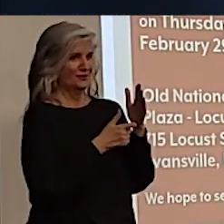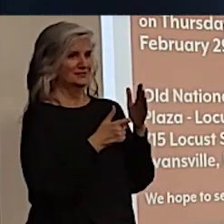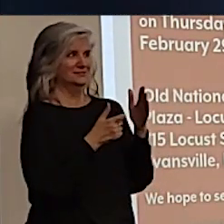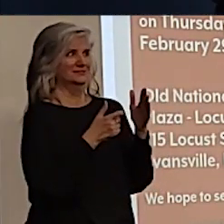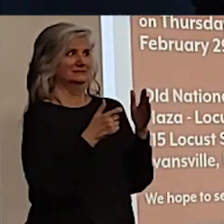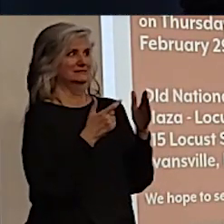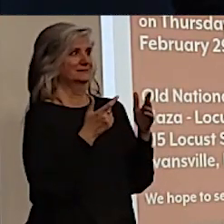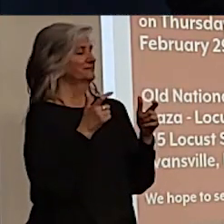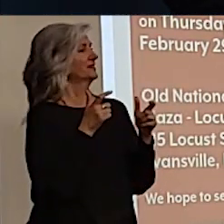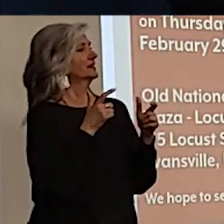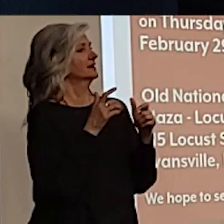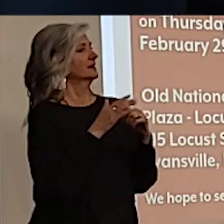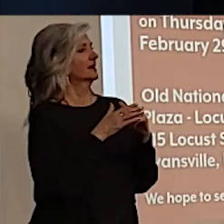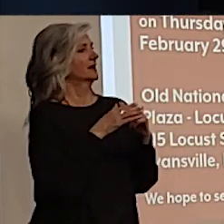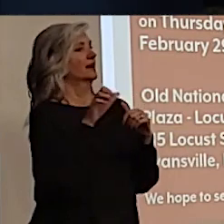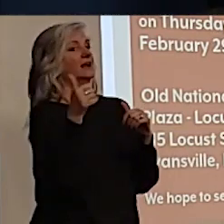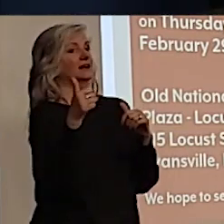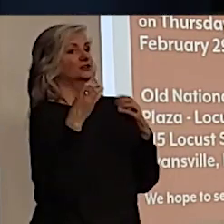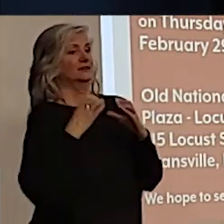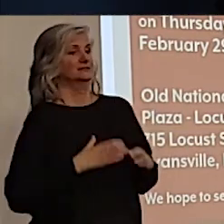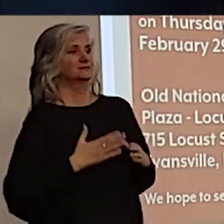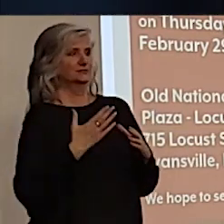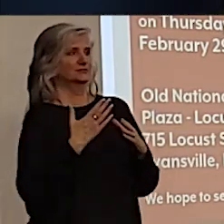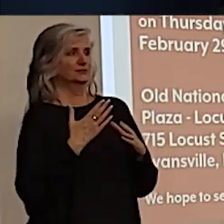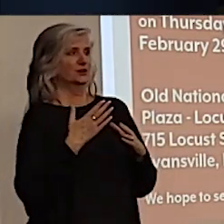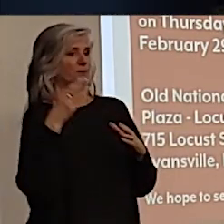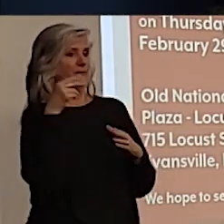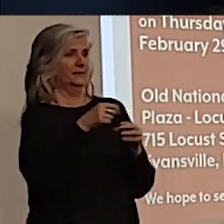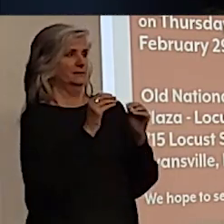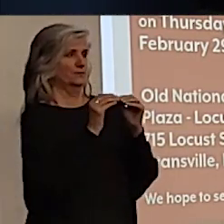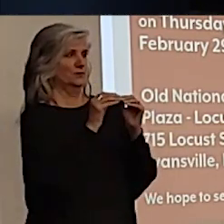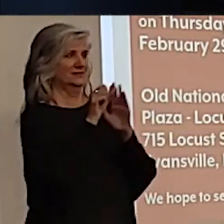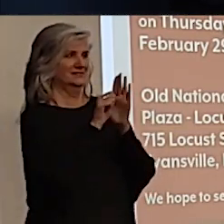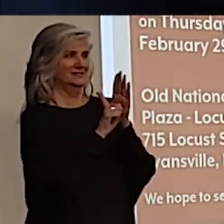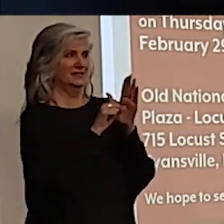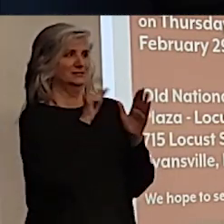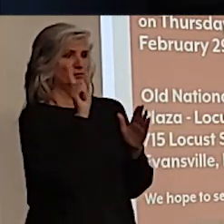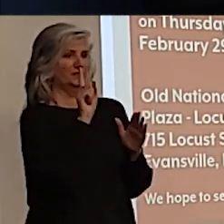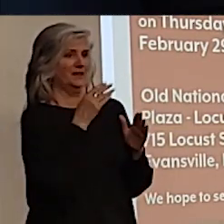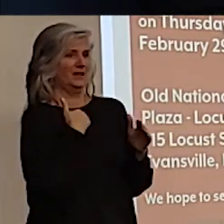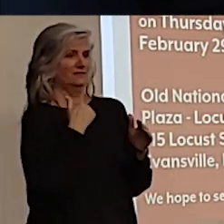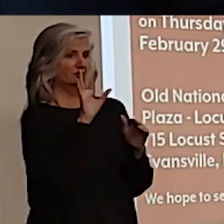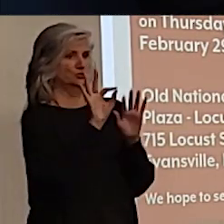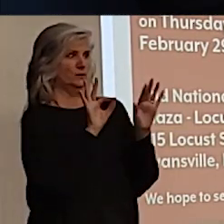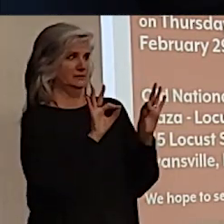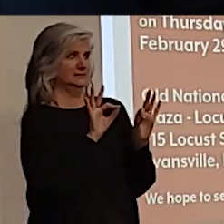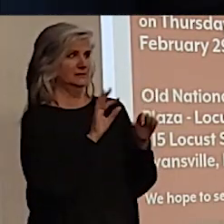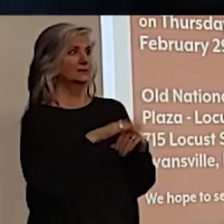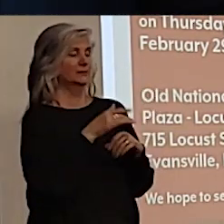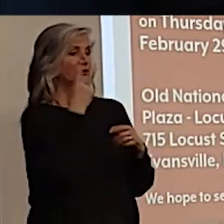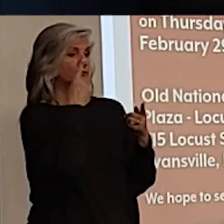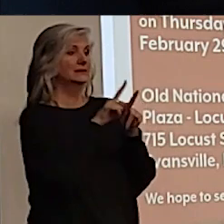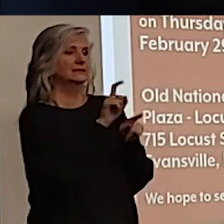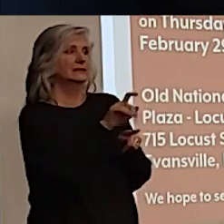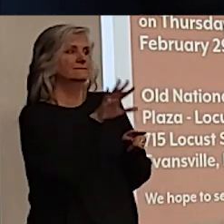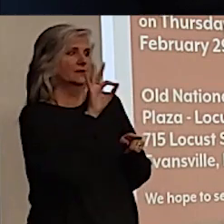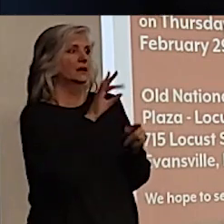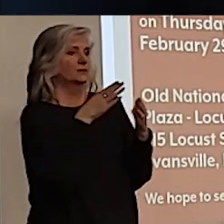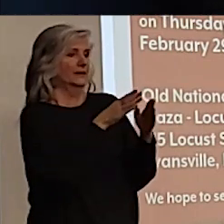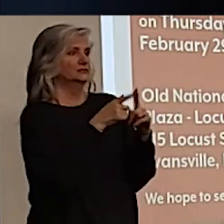customers are actually paying more in restructured states or states where they have choice. We agree that we need to find ways to